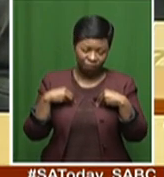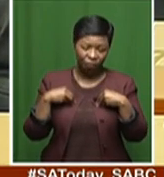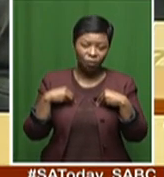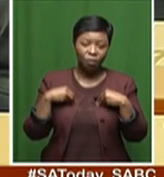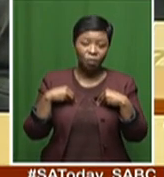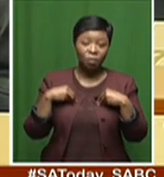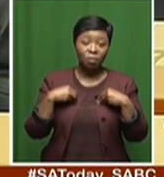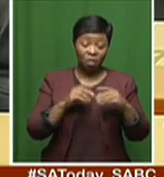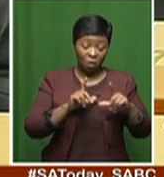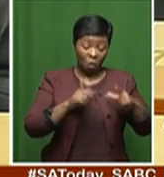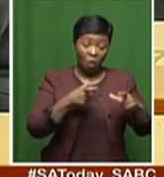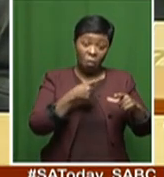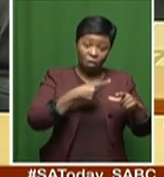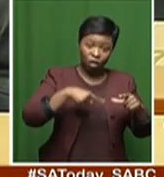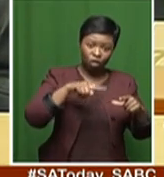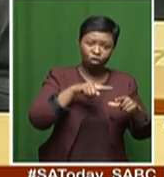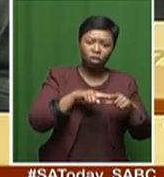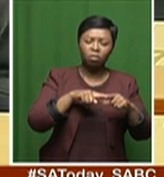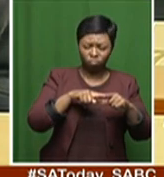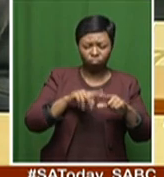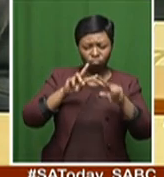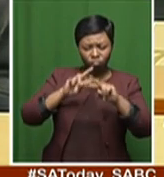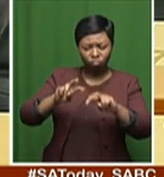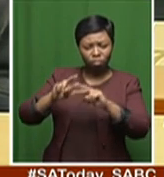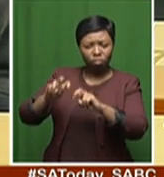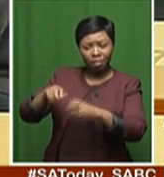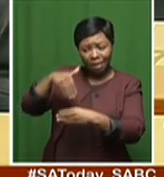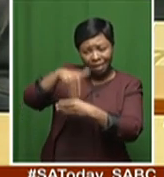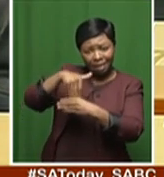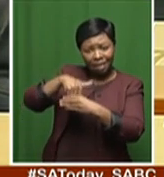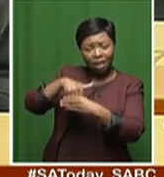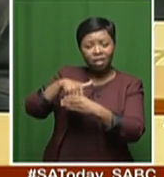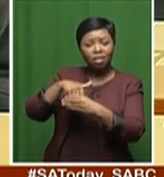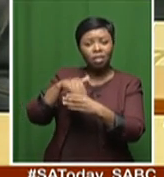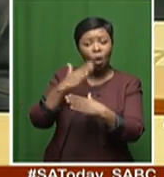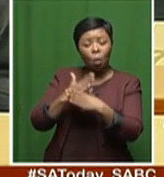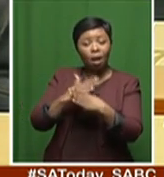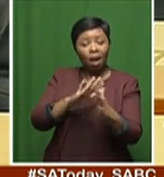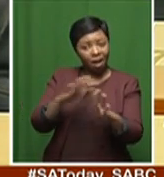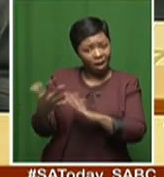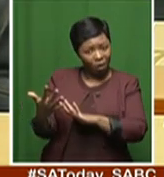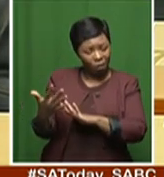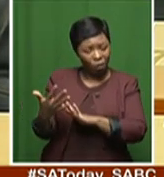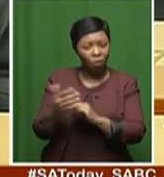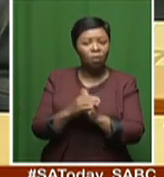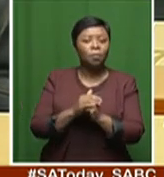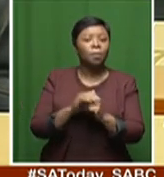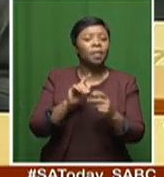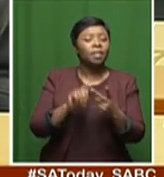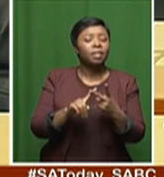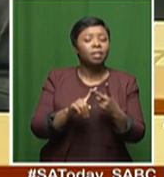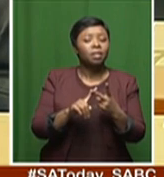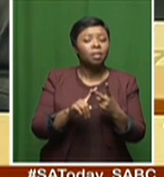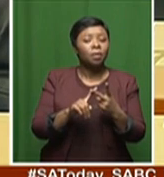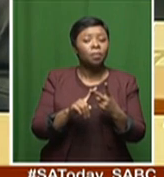how internal processes and practices of political parties impact on the functioning of